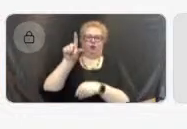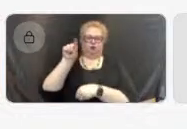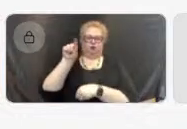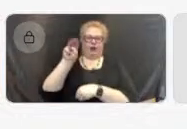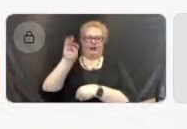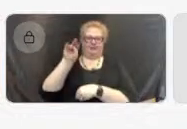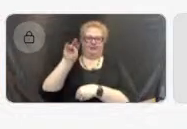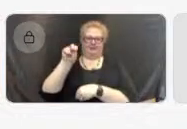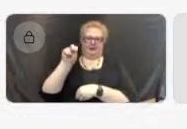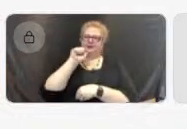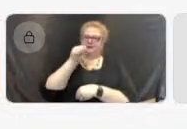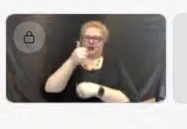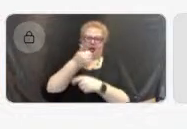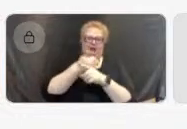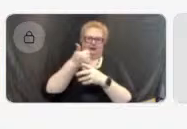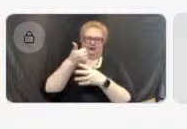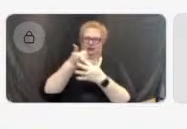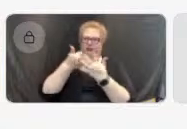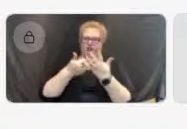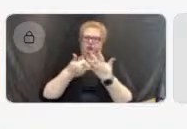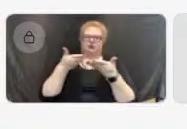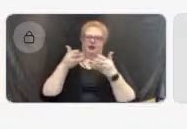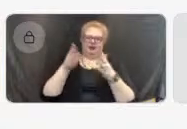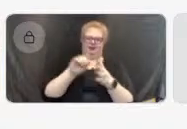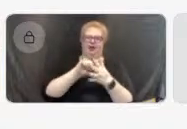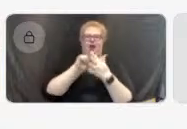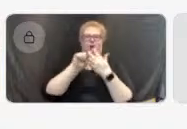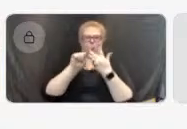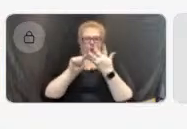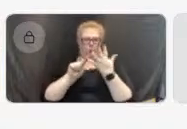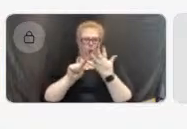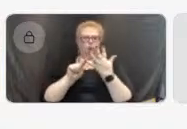so please allow your other